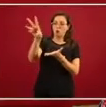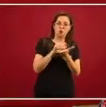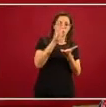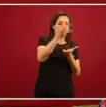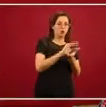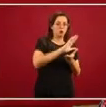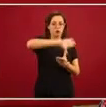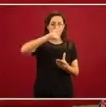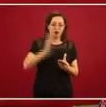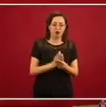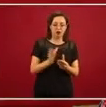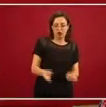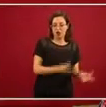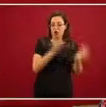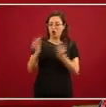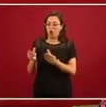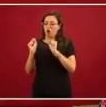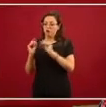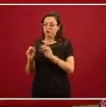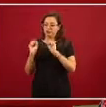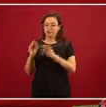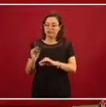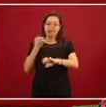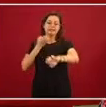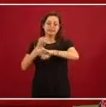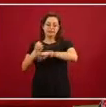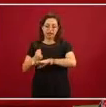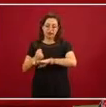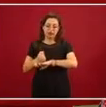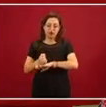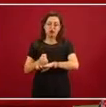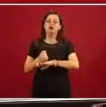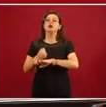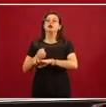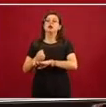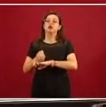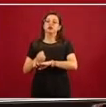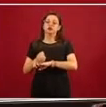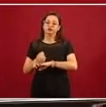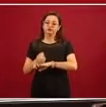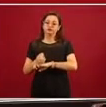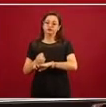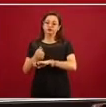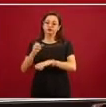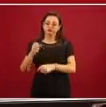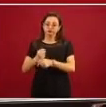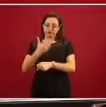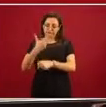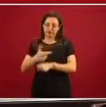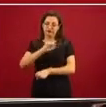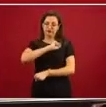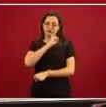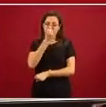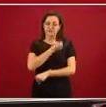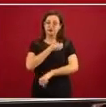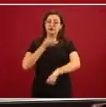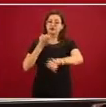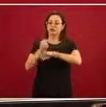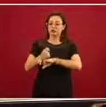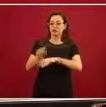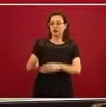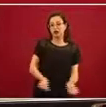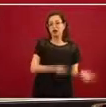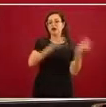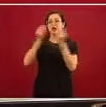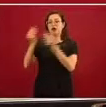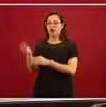hand-filled format to the relevant authorities, and the relevant authorities would give it to the office state, and